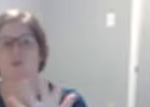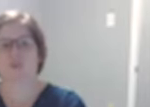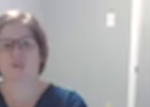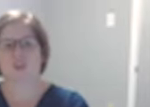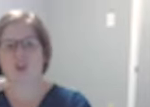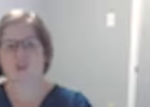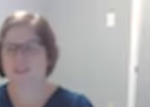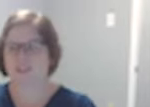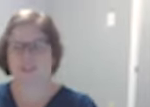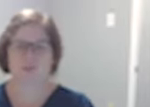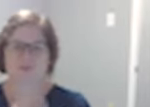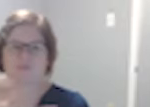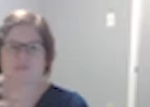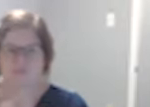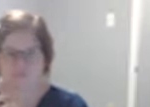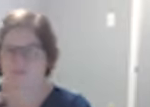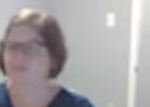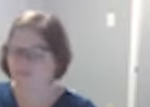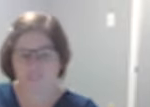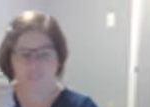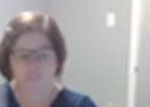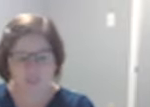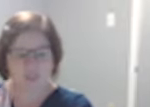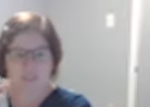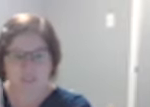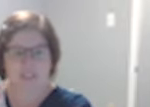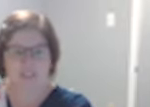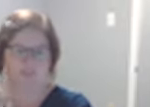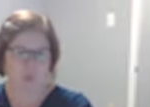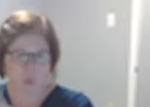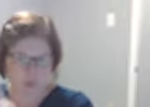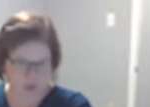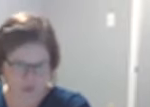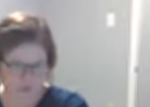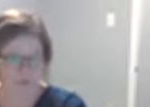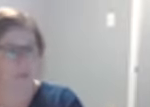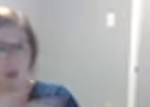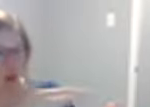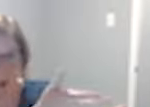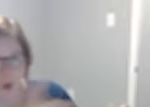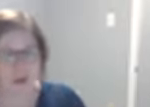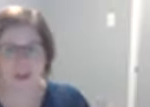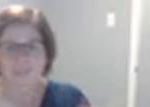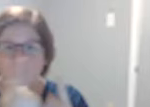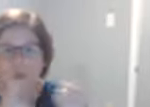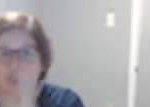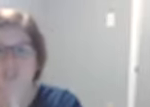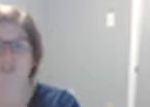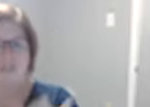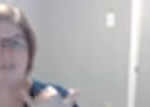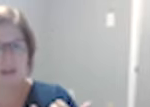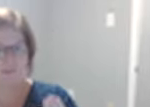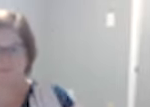you. We do have a couple minutes here for questions. So if you have any questions, this is your chance to submit them as we're just winding down for